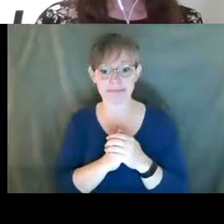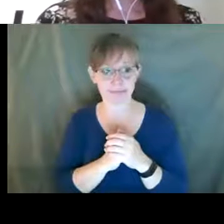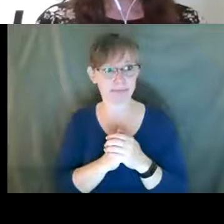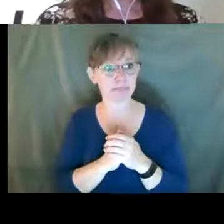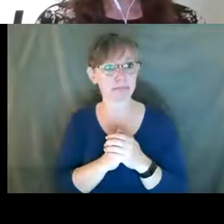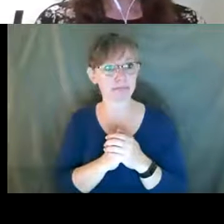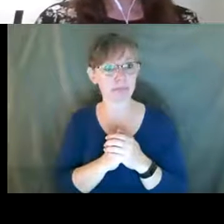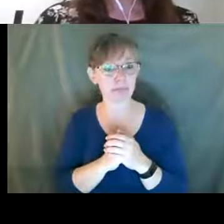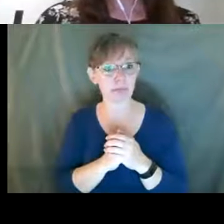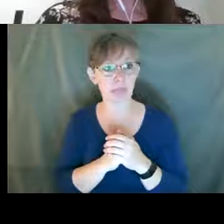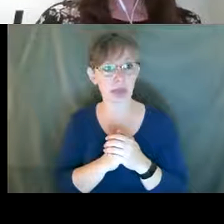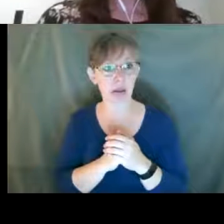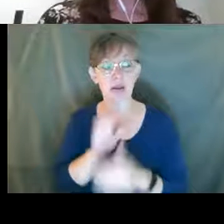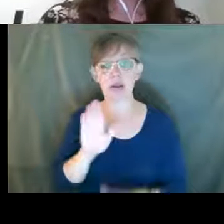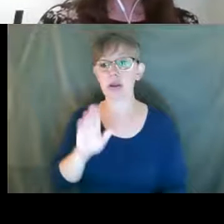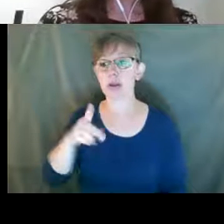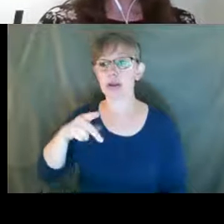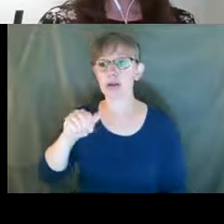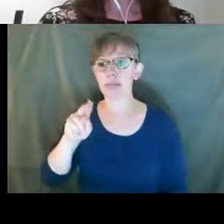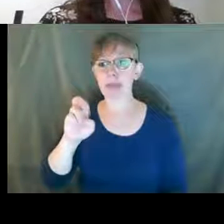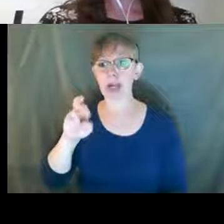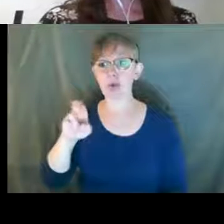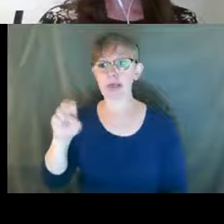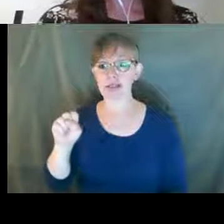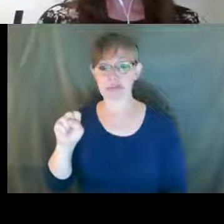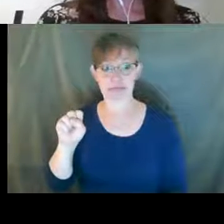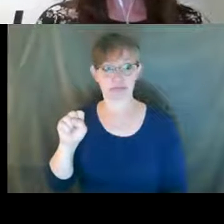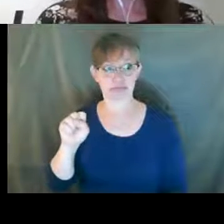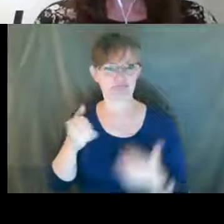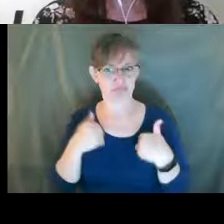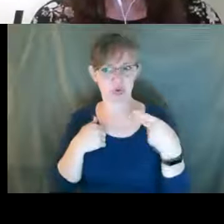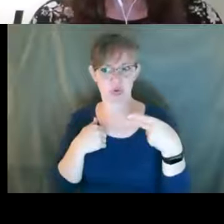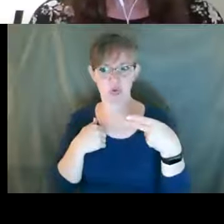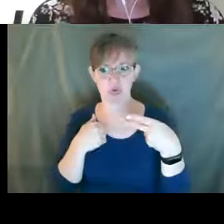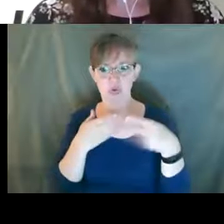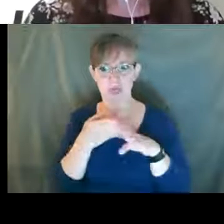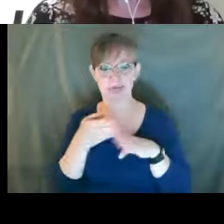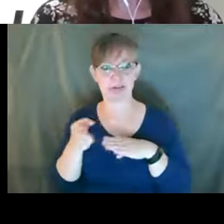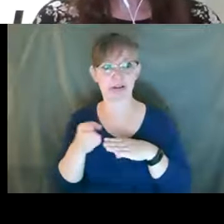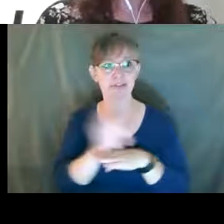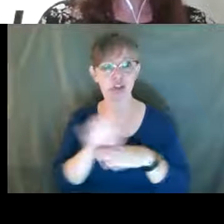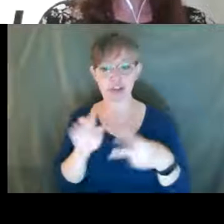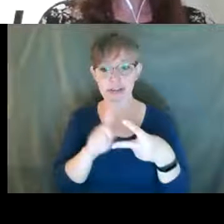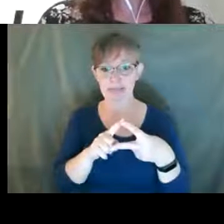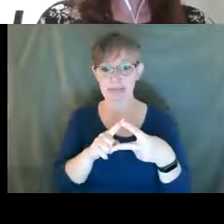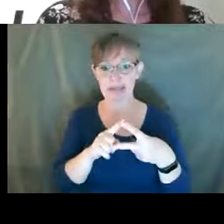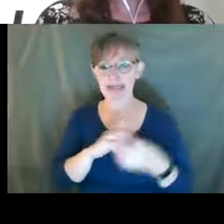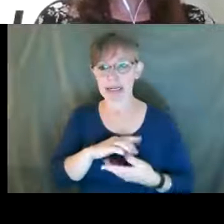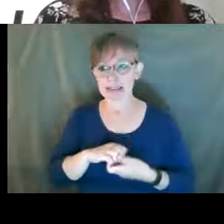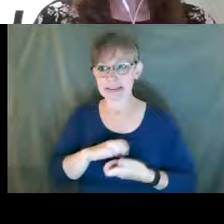The pancreas. So the pancreas has 2 primary functions: digestion and blood sugar regulation.